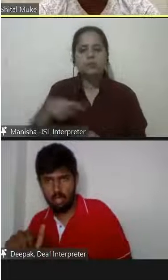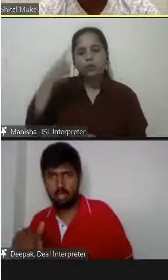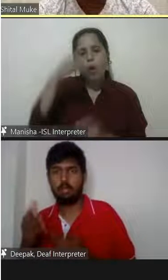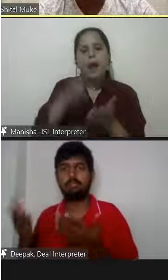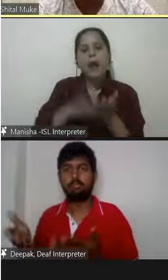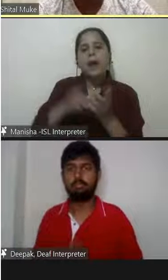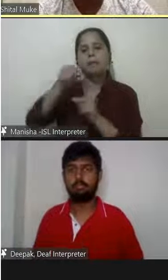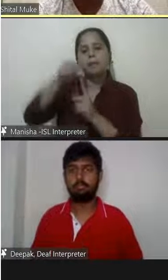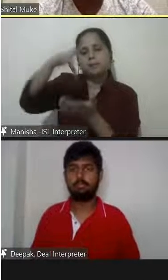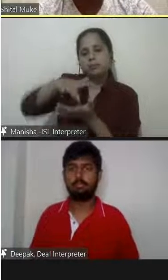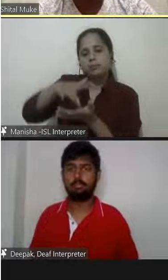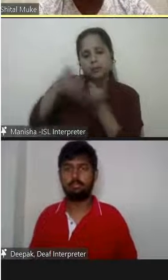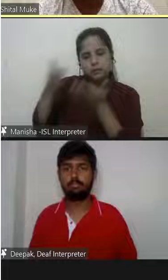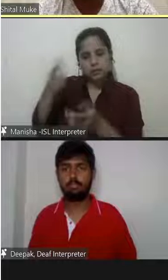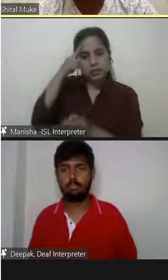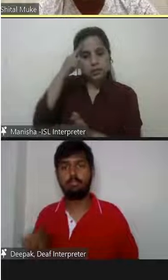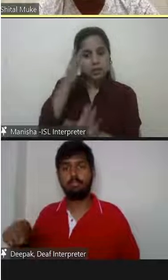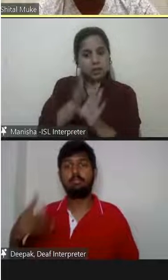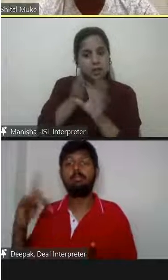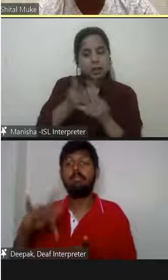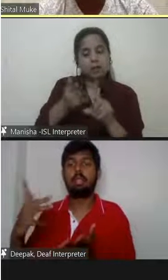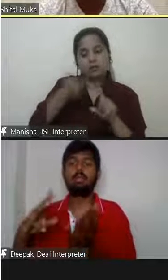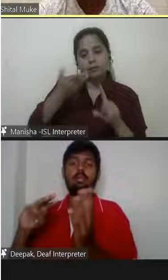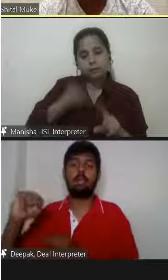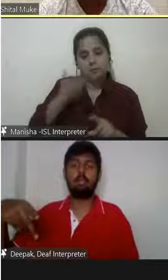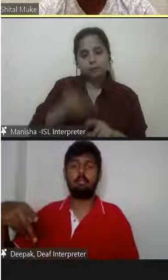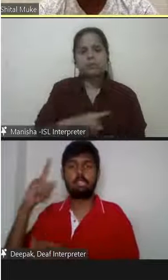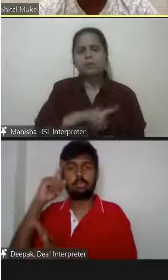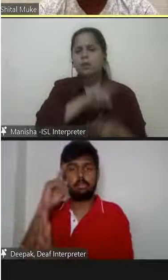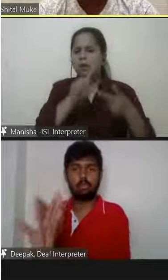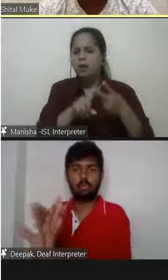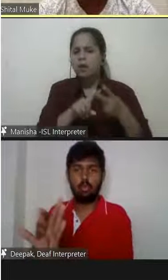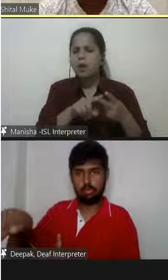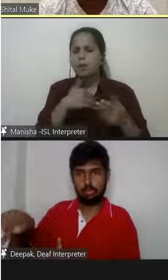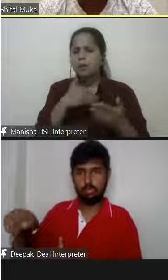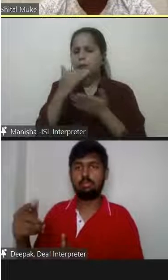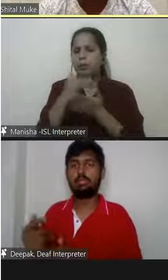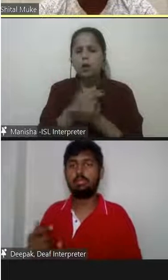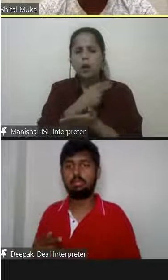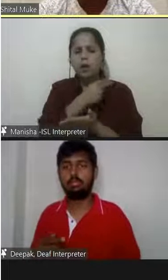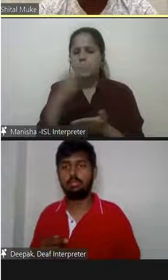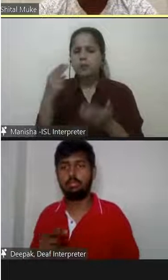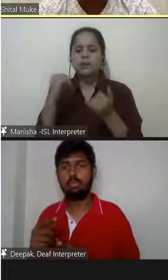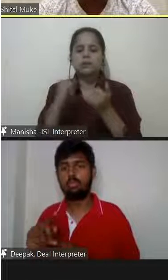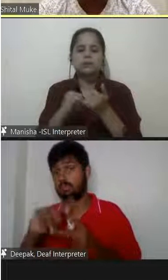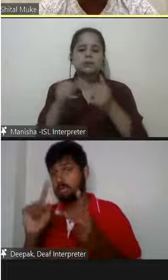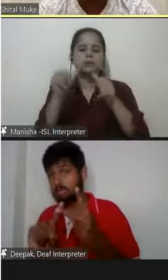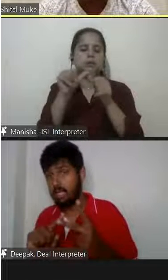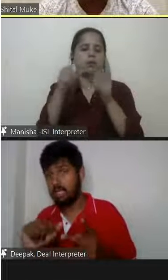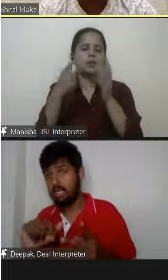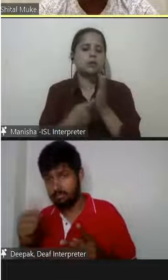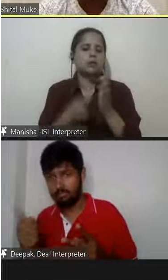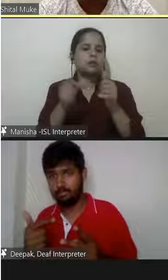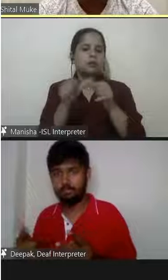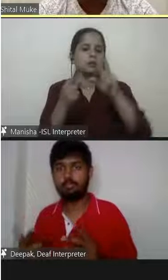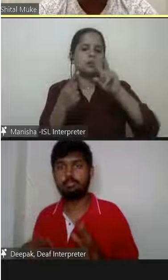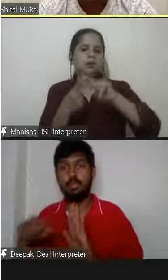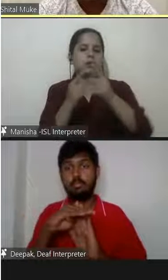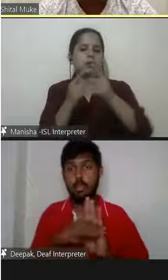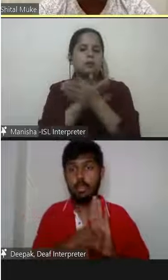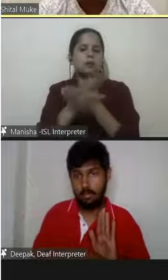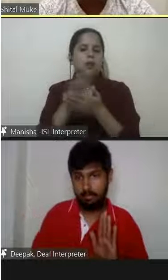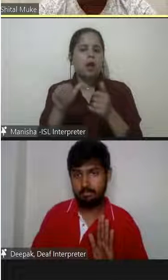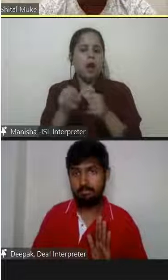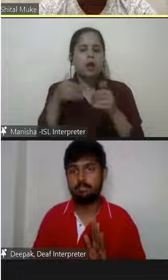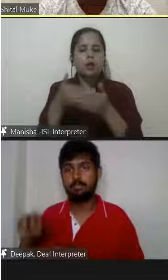depression. Another program called Sartha, where we have developed training for the community health workers,